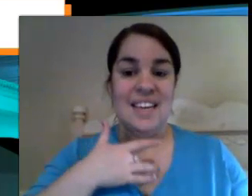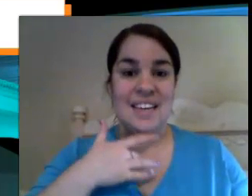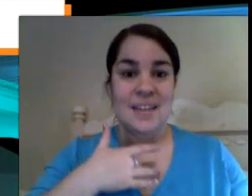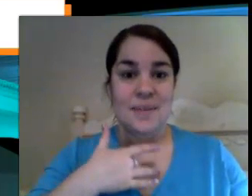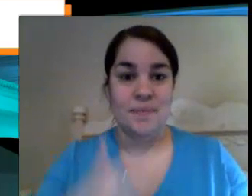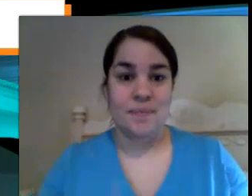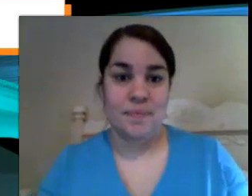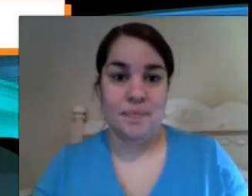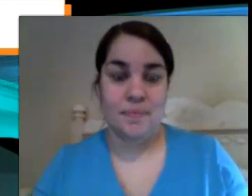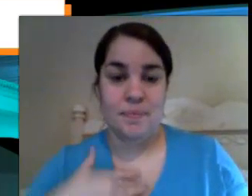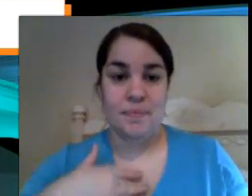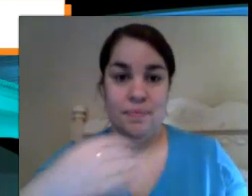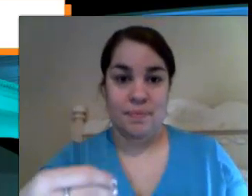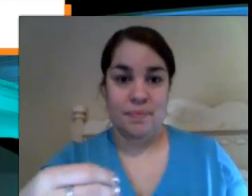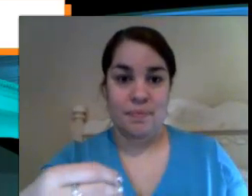Like.